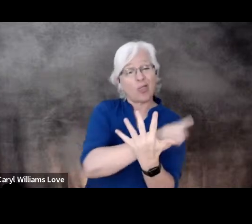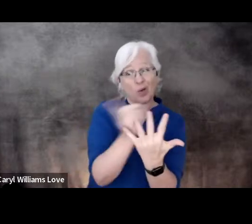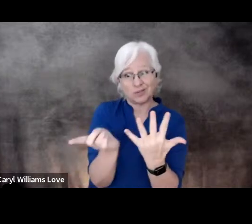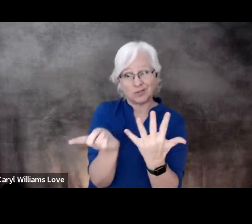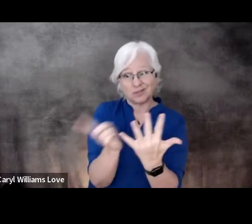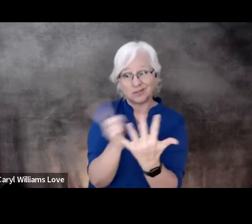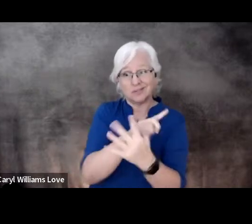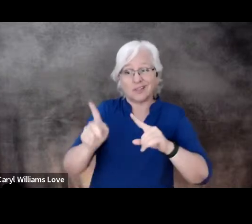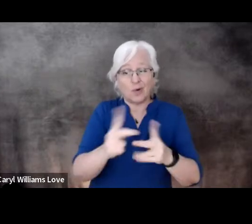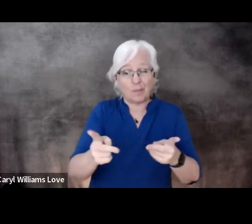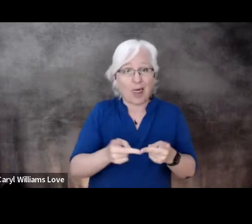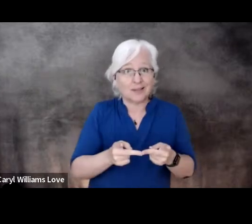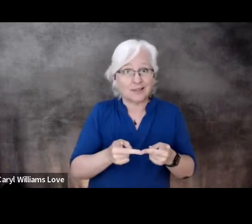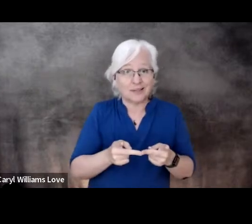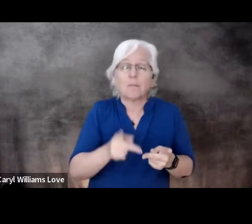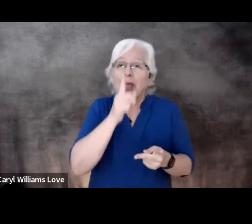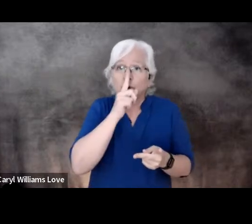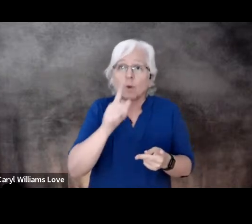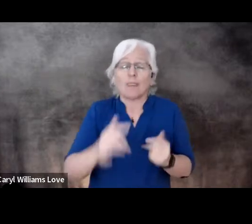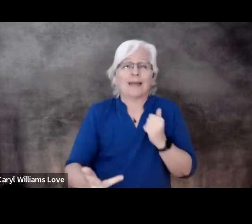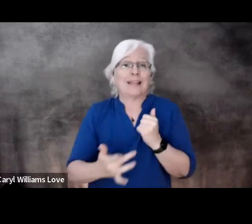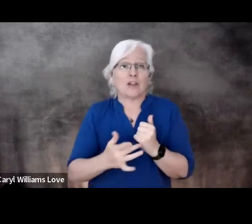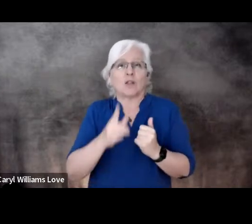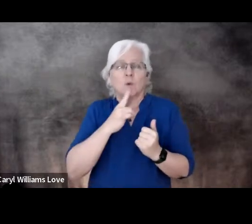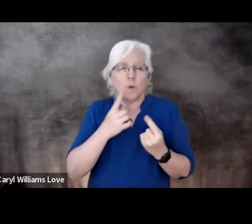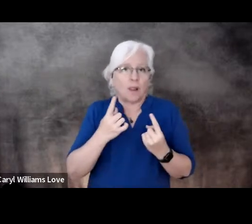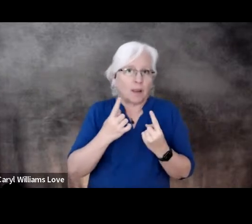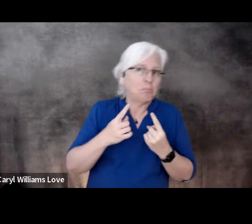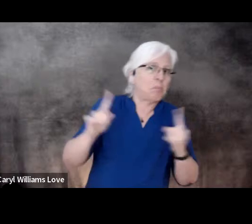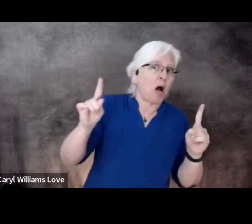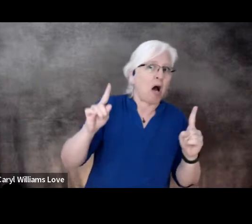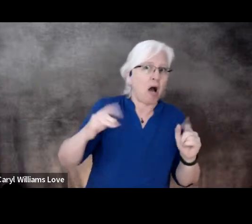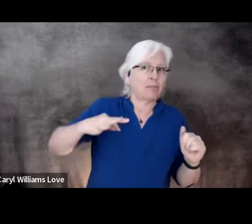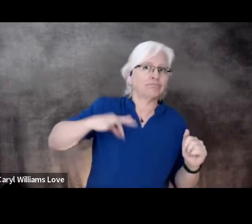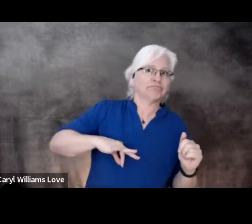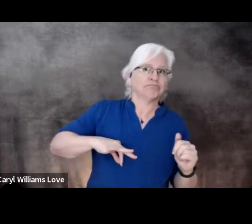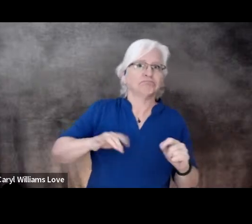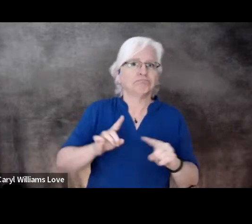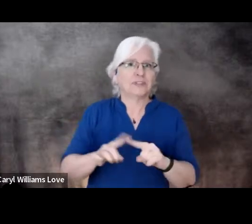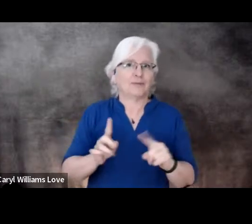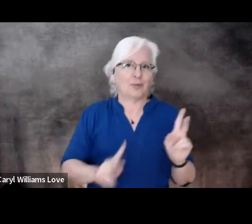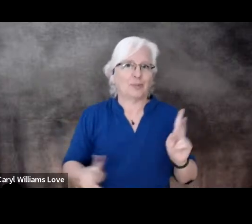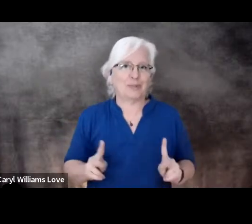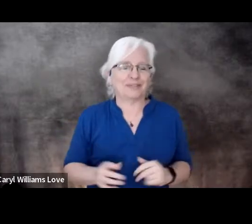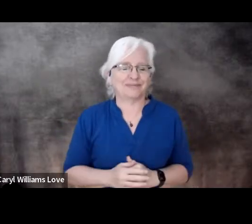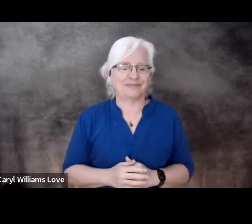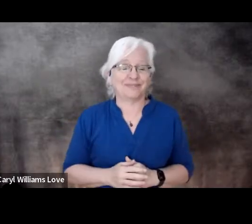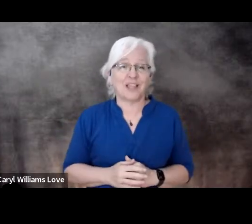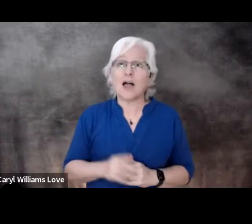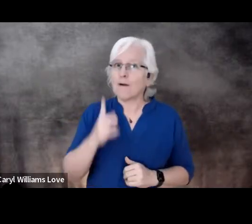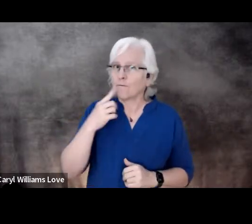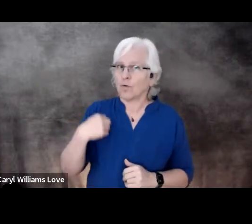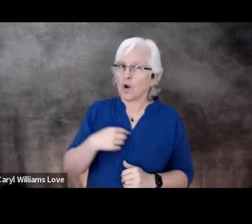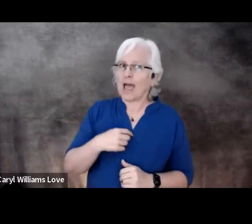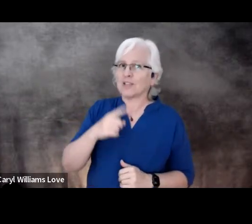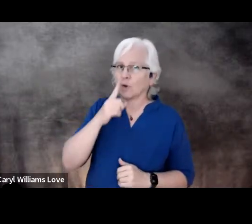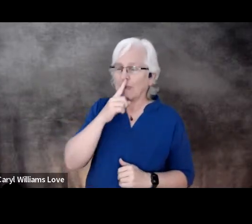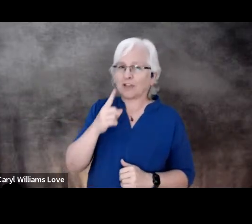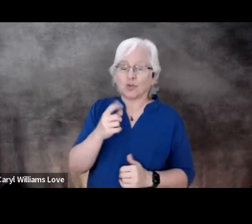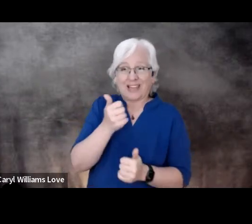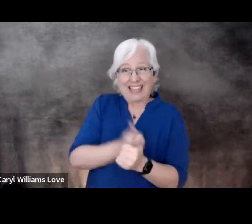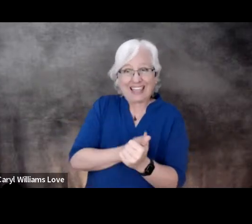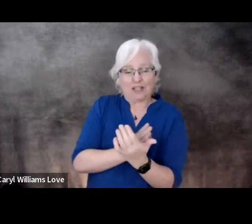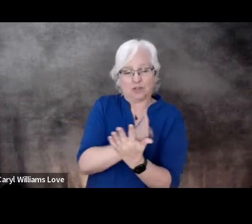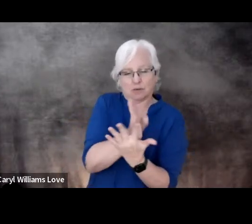sure that technology really works for people. To us, it matters that we center disability issues in each of those different